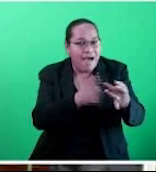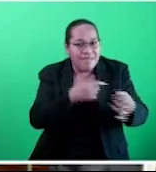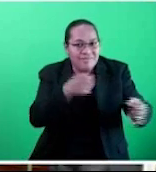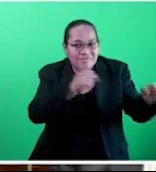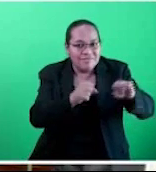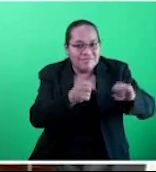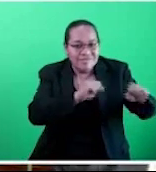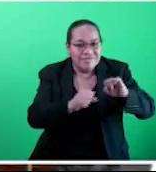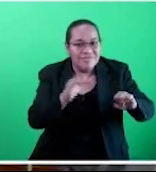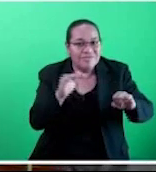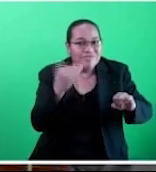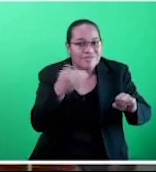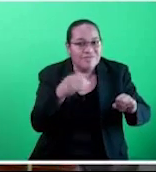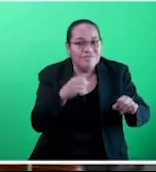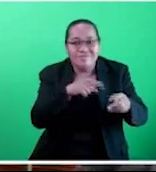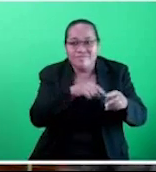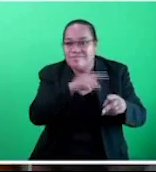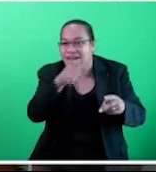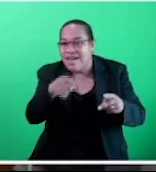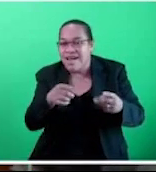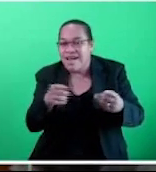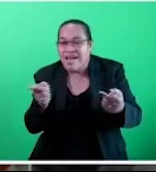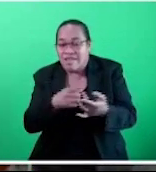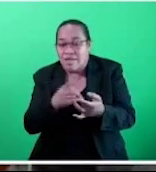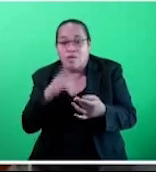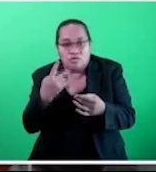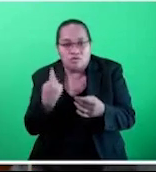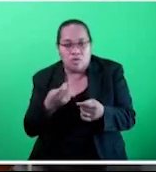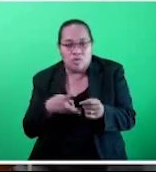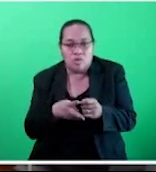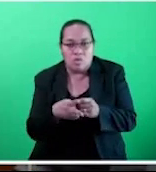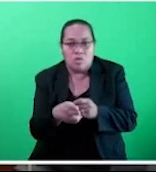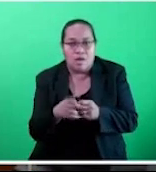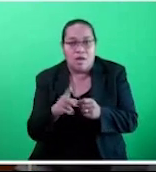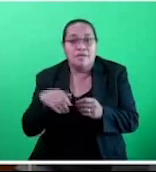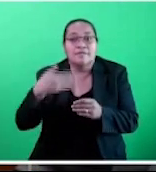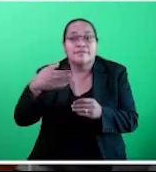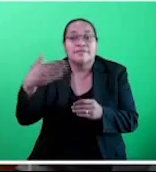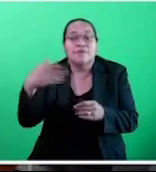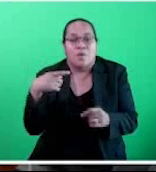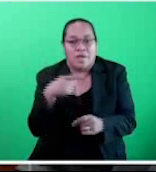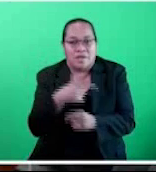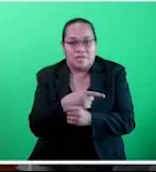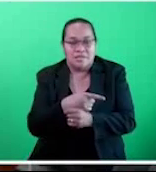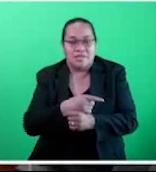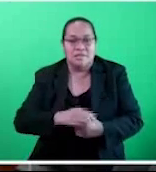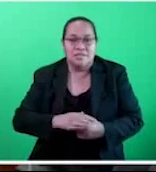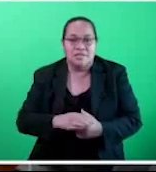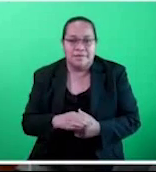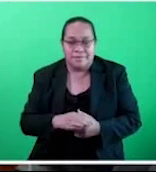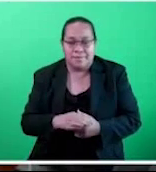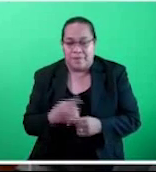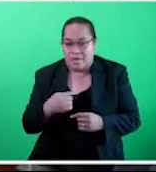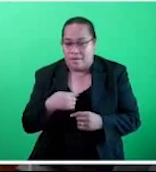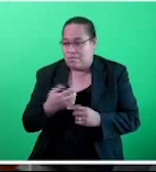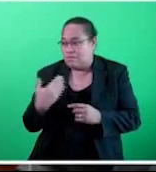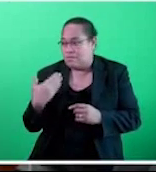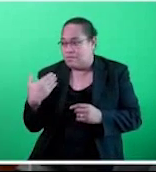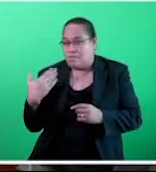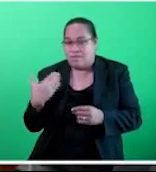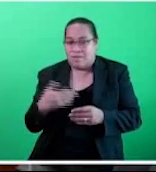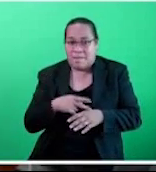and the new molecular laboratory is anticipated to be open in the next few weeks. Honourable Speaker, in an earlier Parliament